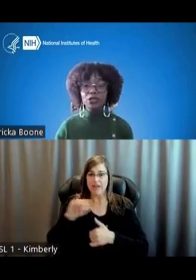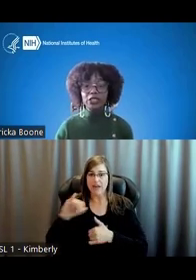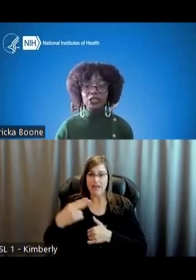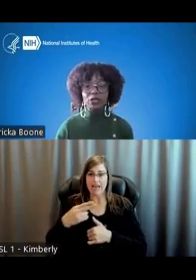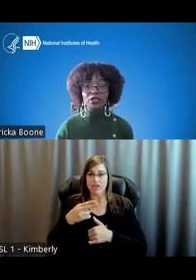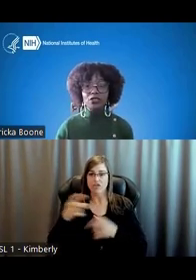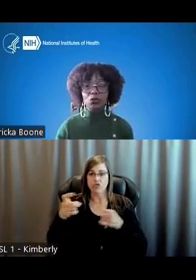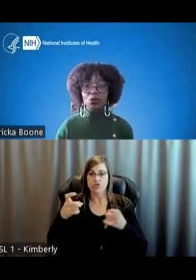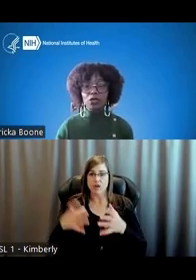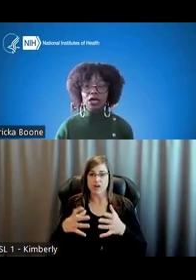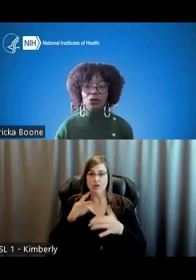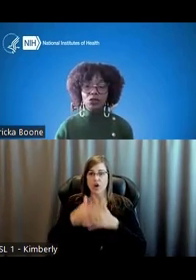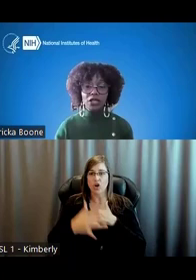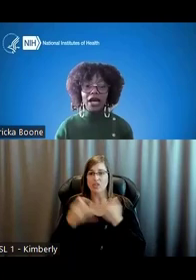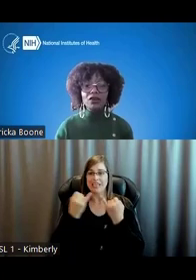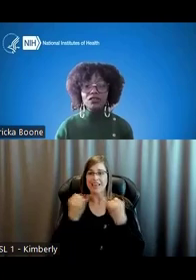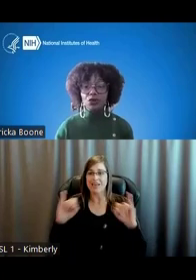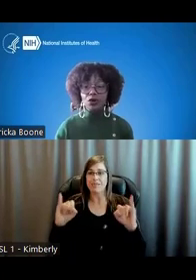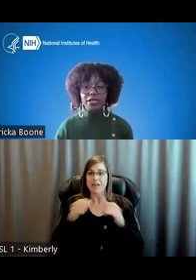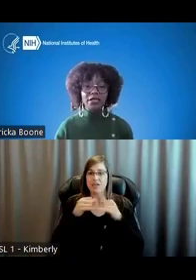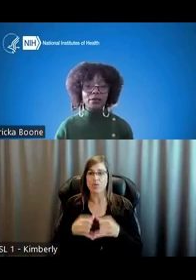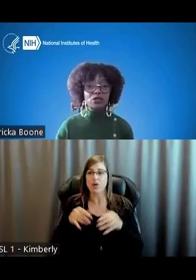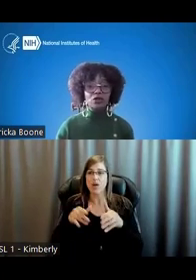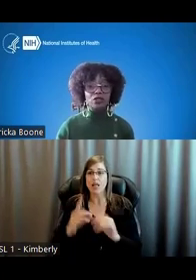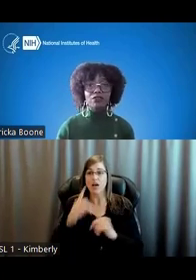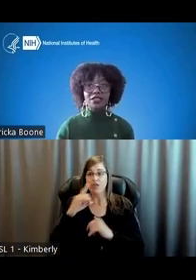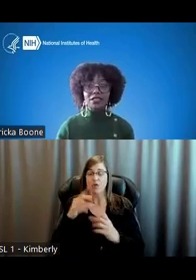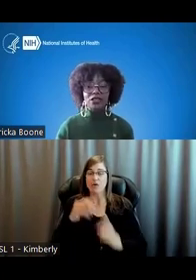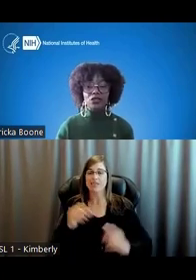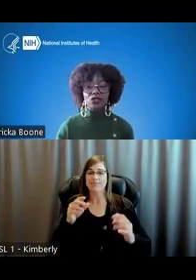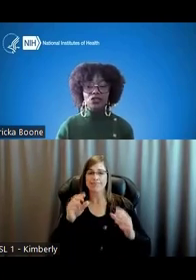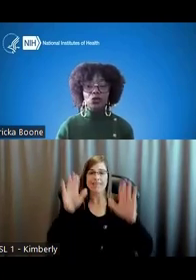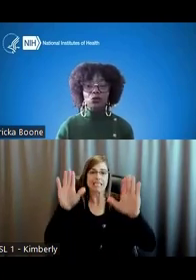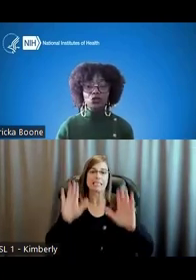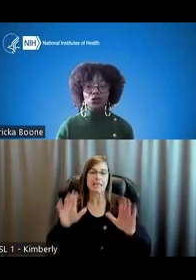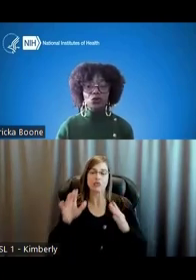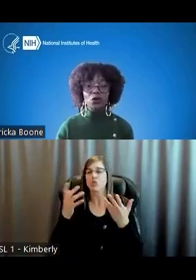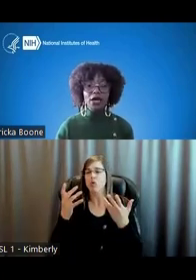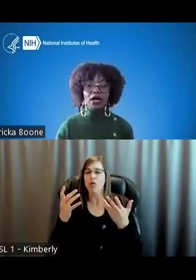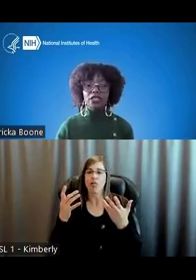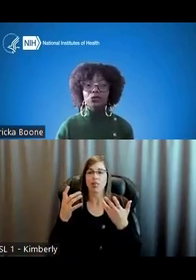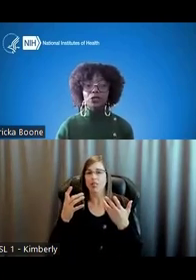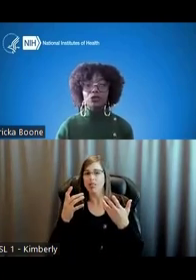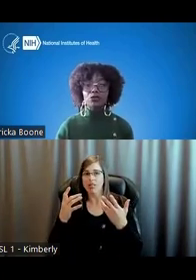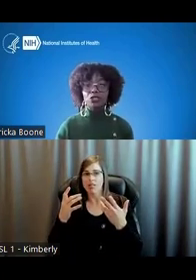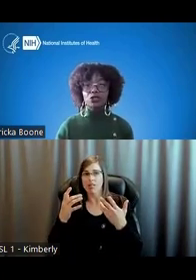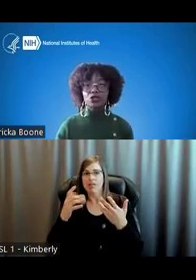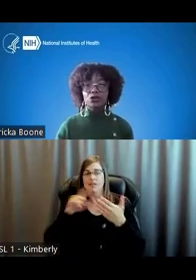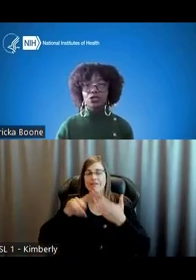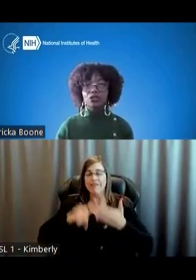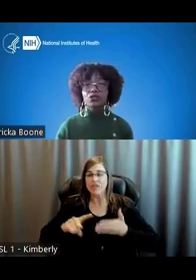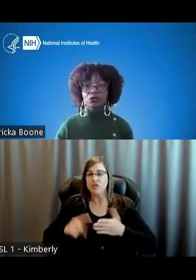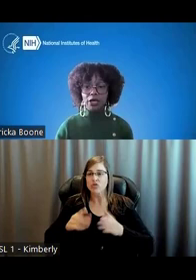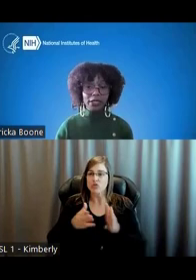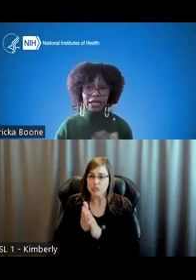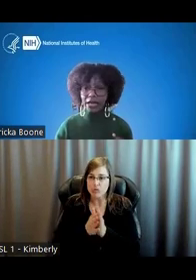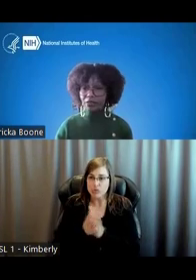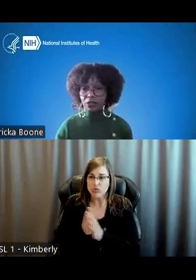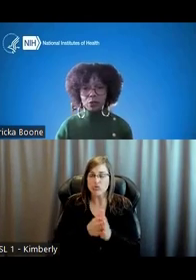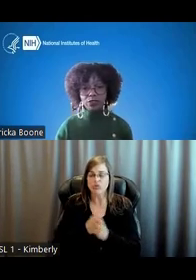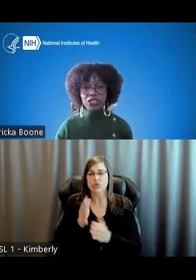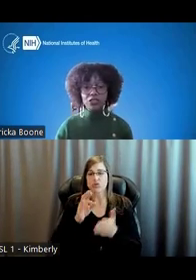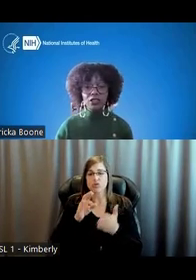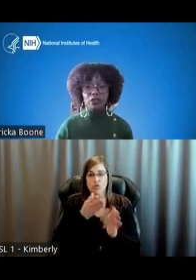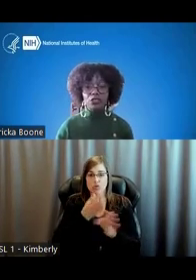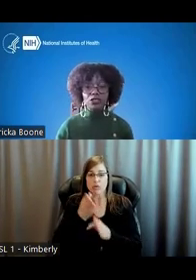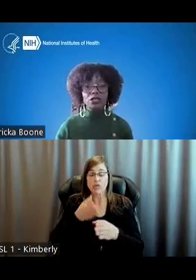Director's Early Independence Award, which allows for exceptional investigators to pursue independent research careers directly after